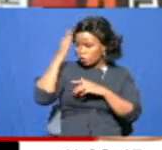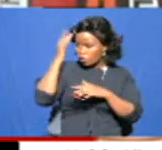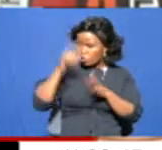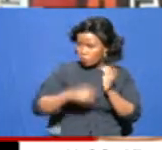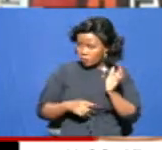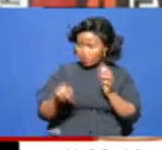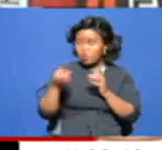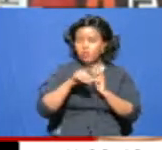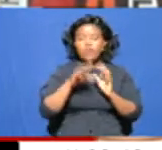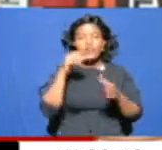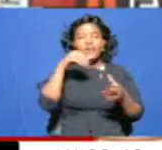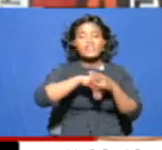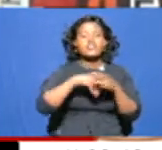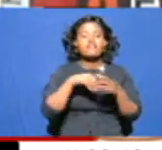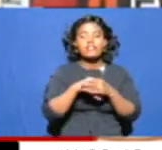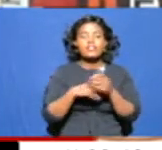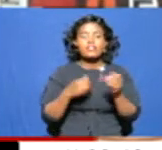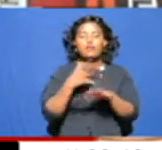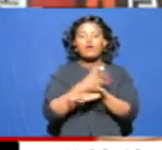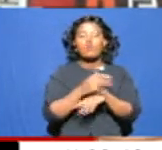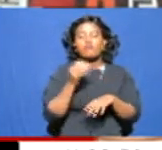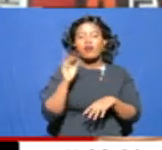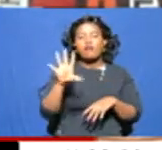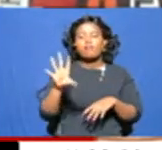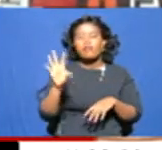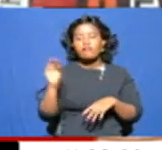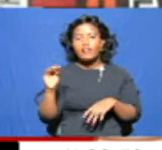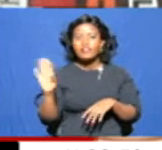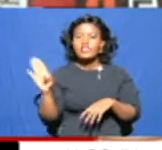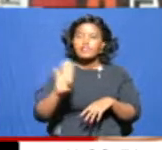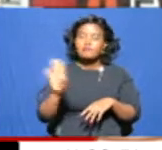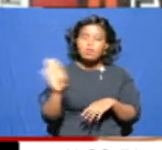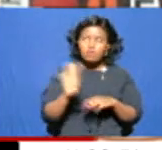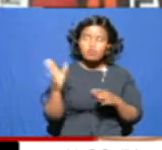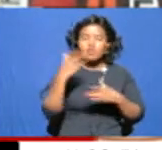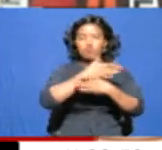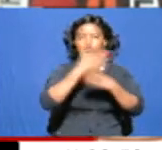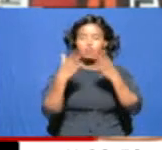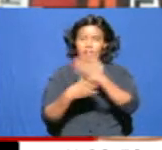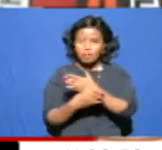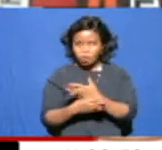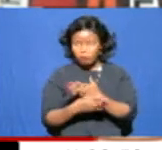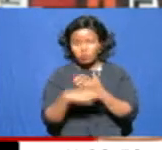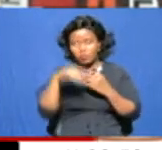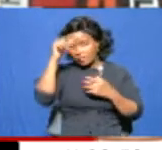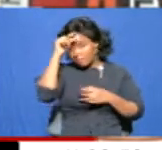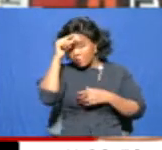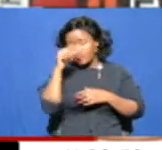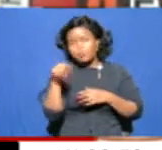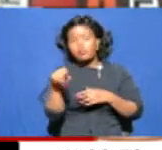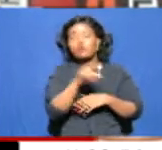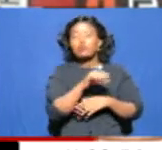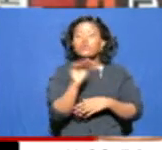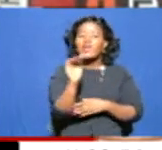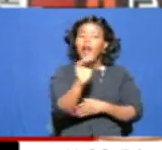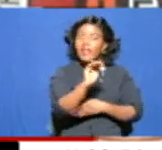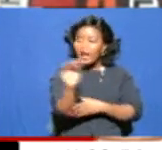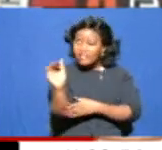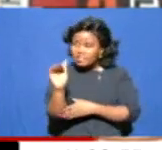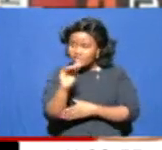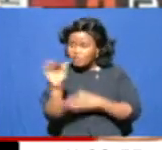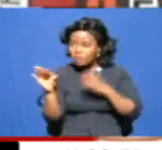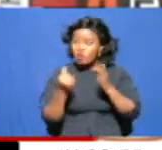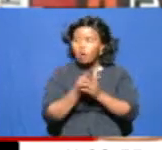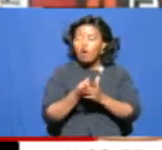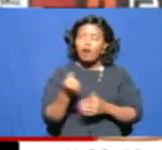over 500 billion every year in construction as a government. So we are asking all our girls and our